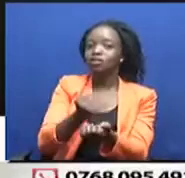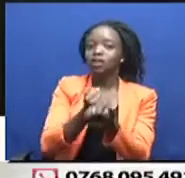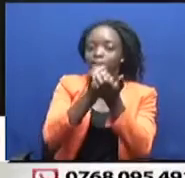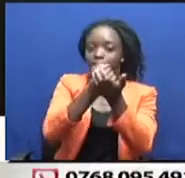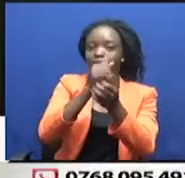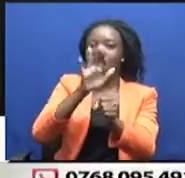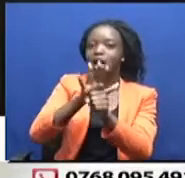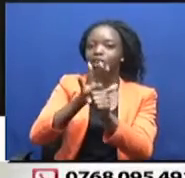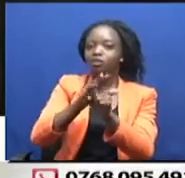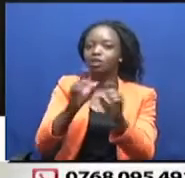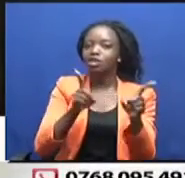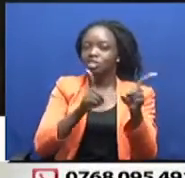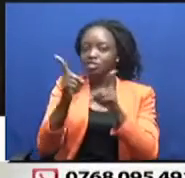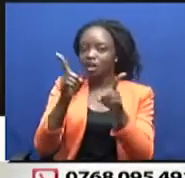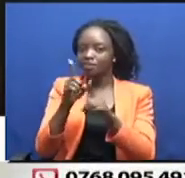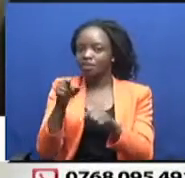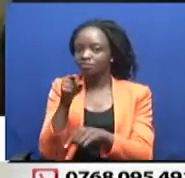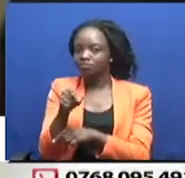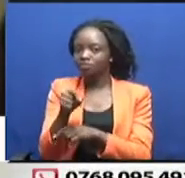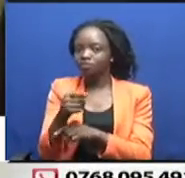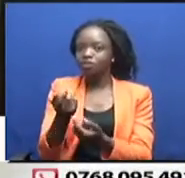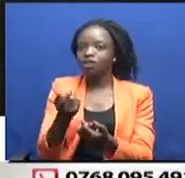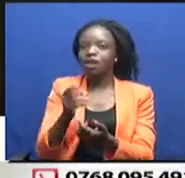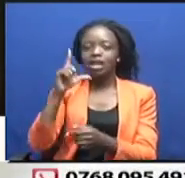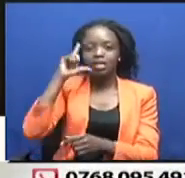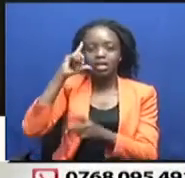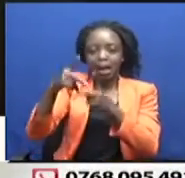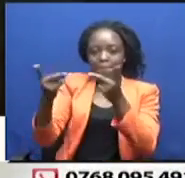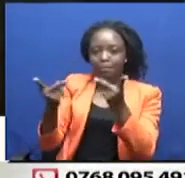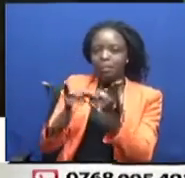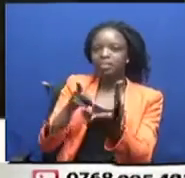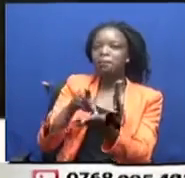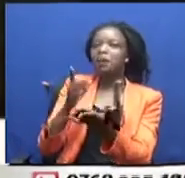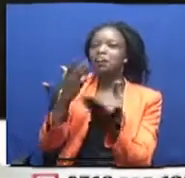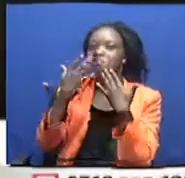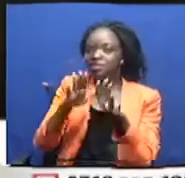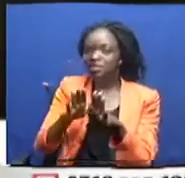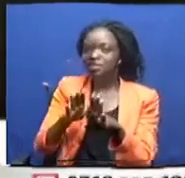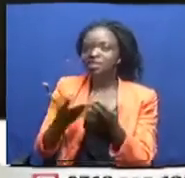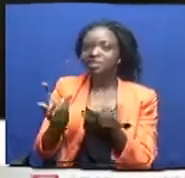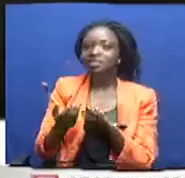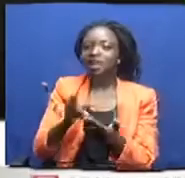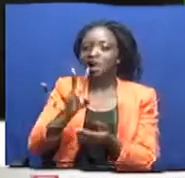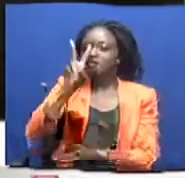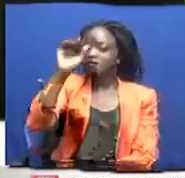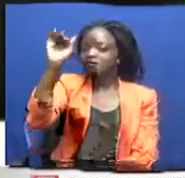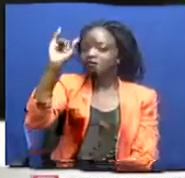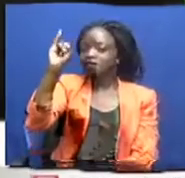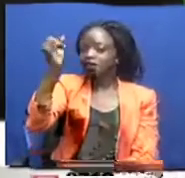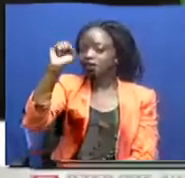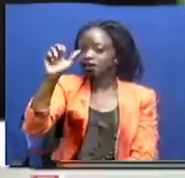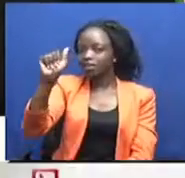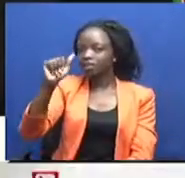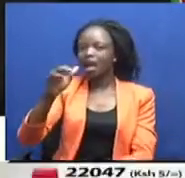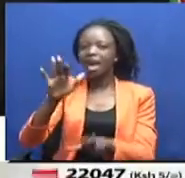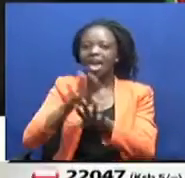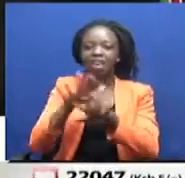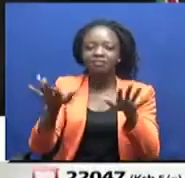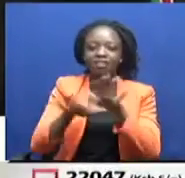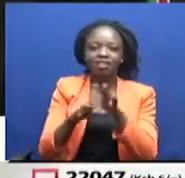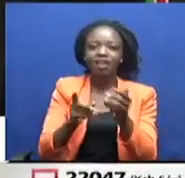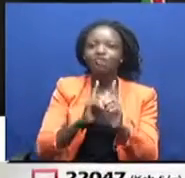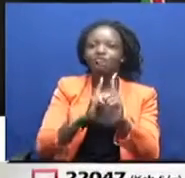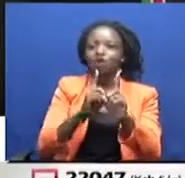going, they facilitated our accommodation, they facilitated our visas, actually they facilitated